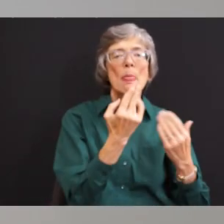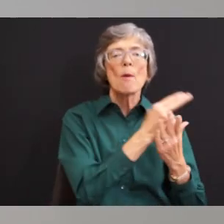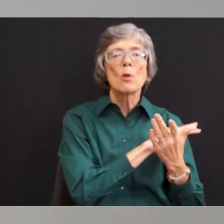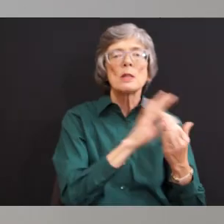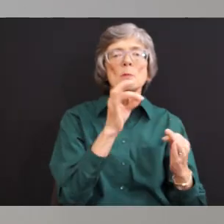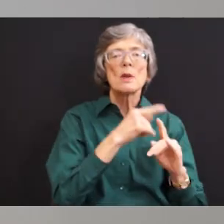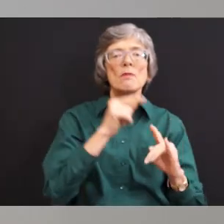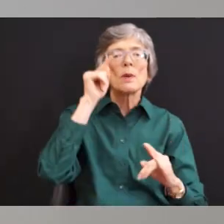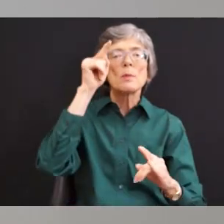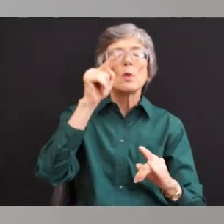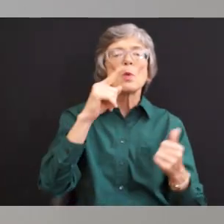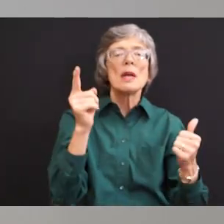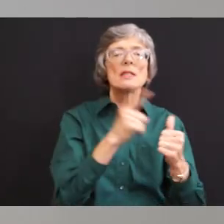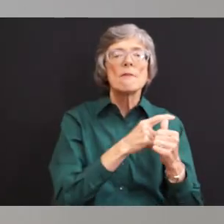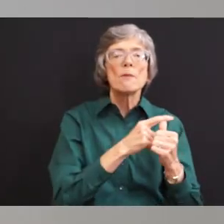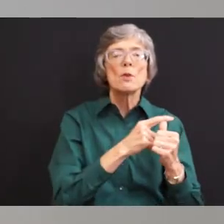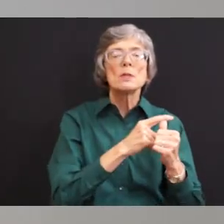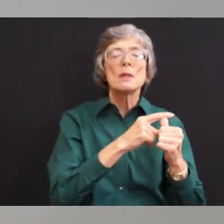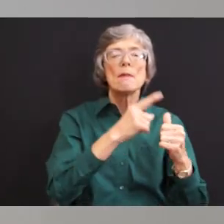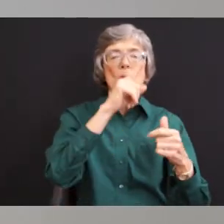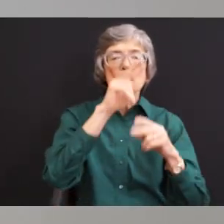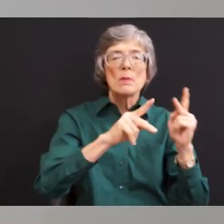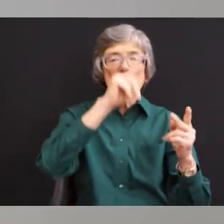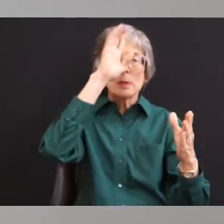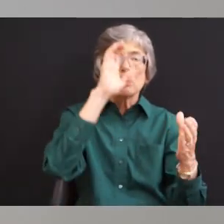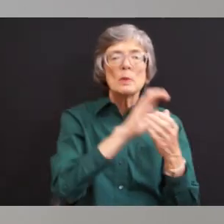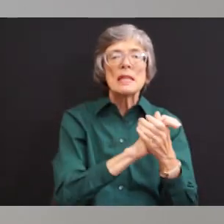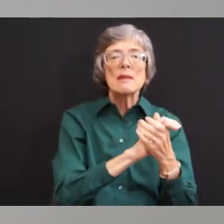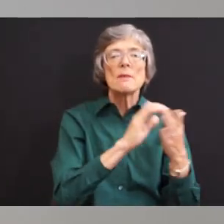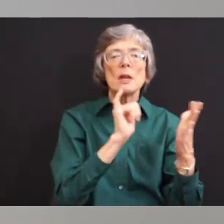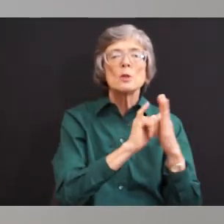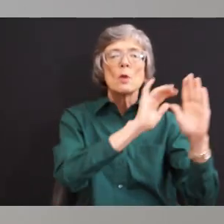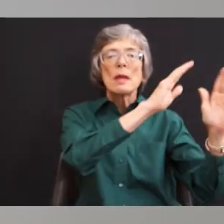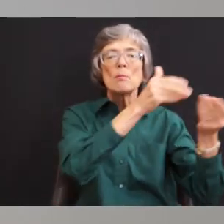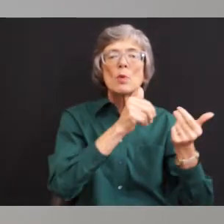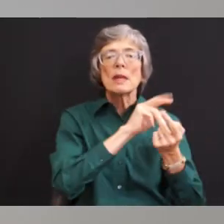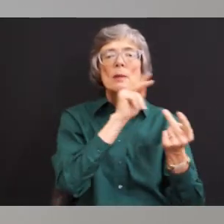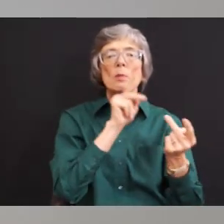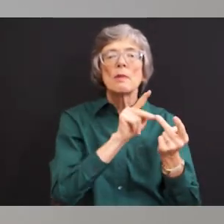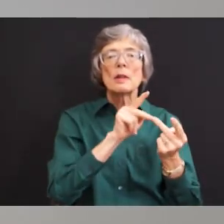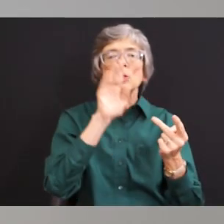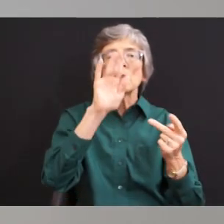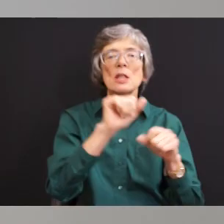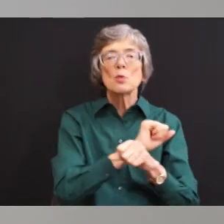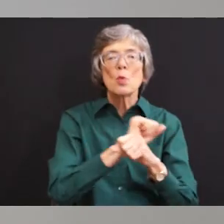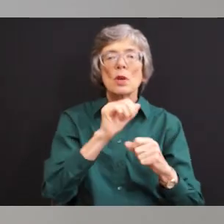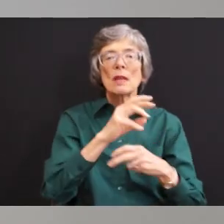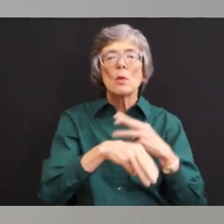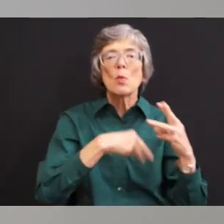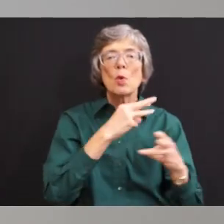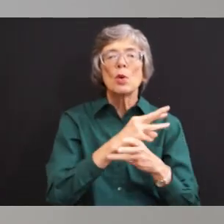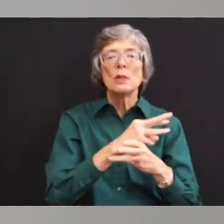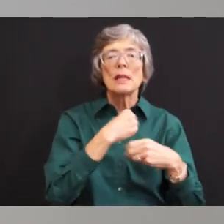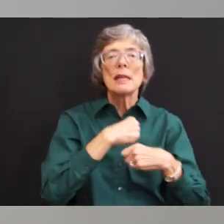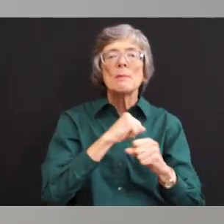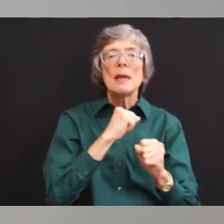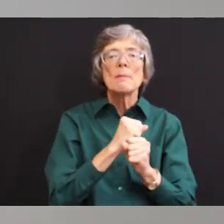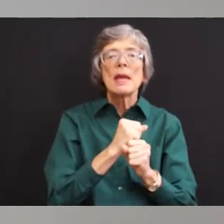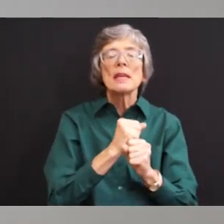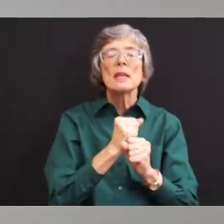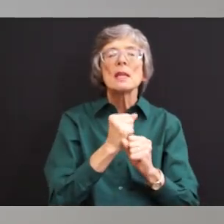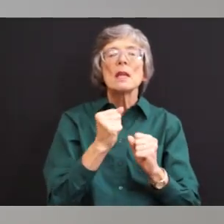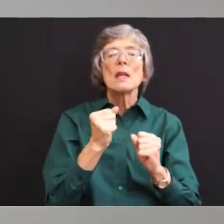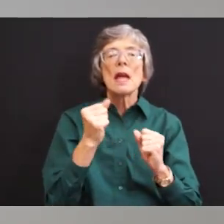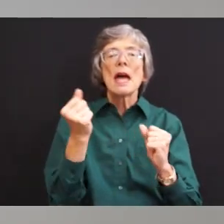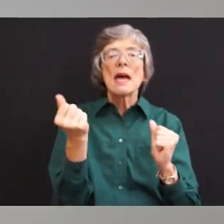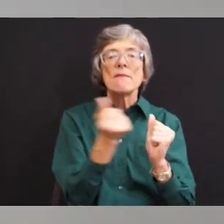as the first fruits for those who believe, so that bringing to perfection his work in the world, he might sanctify creation to the full.